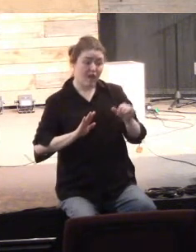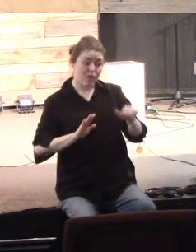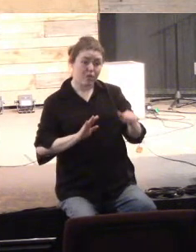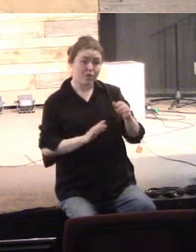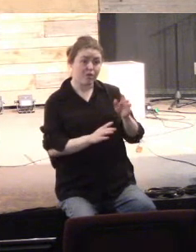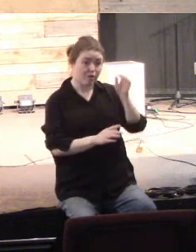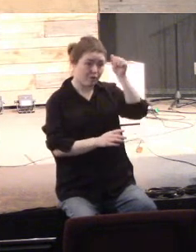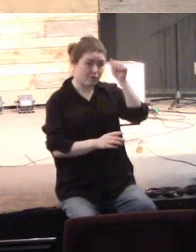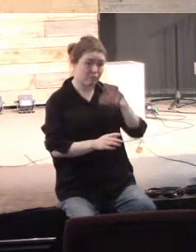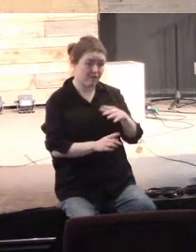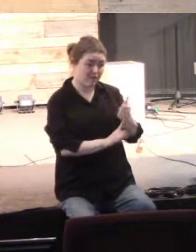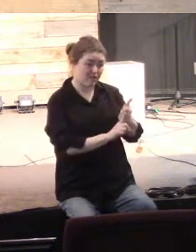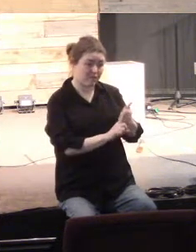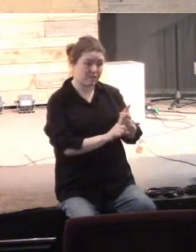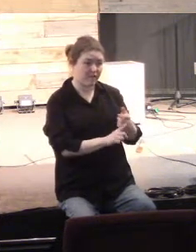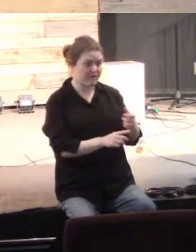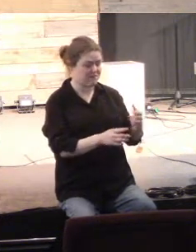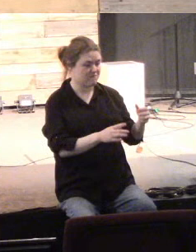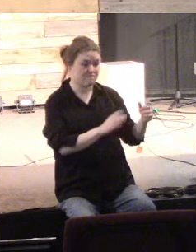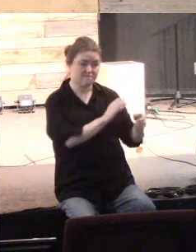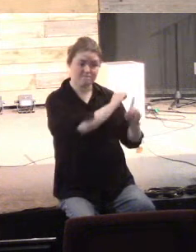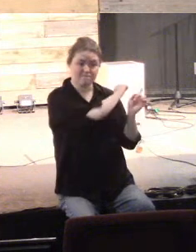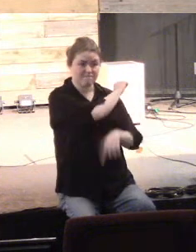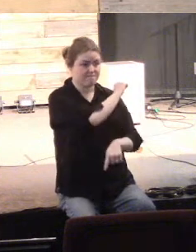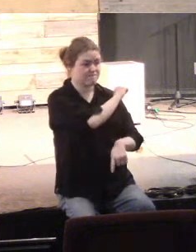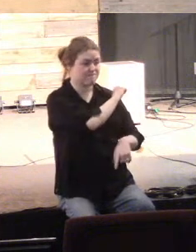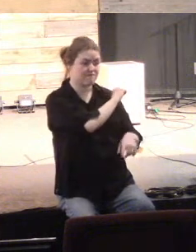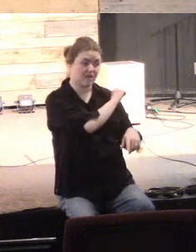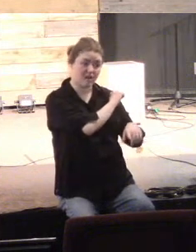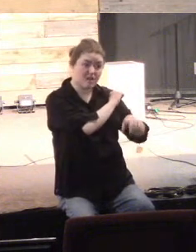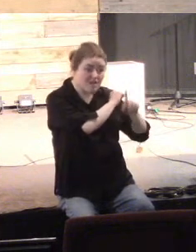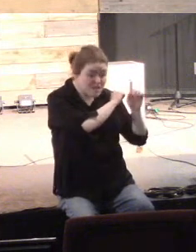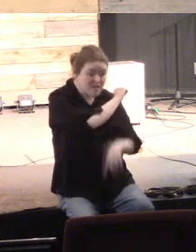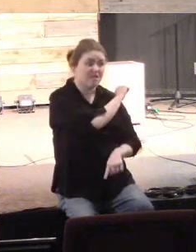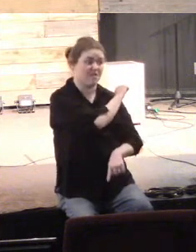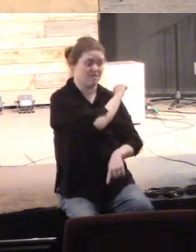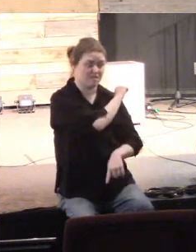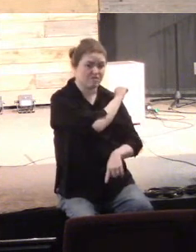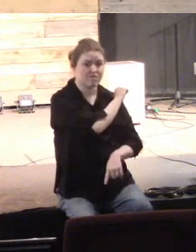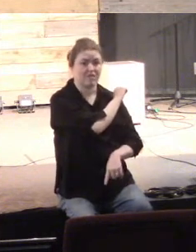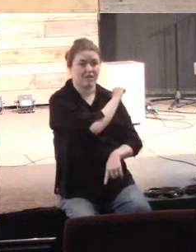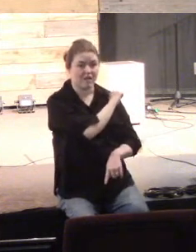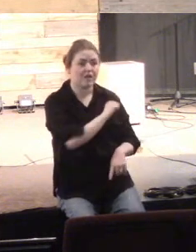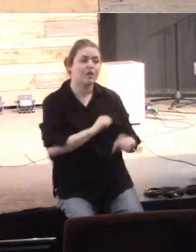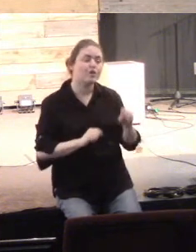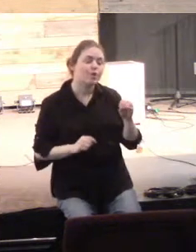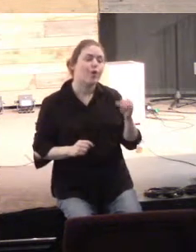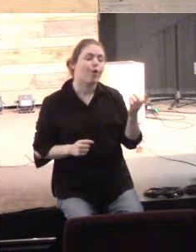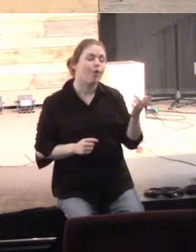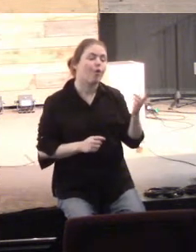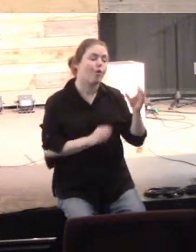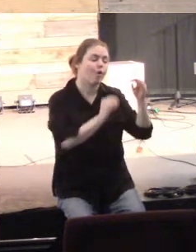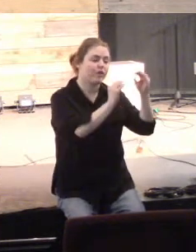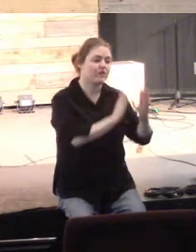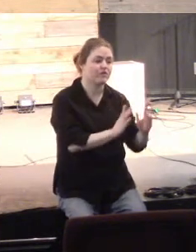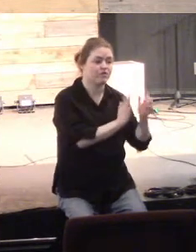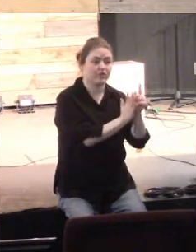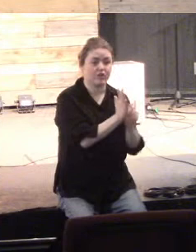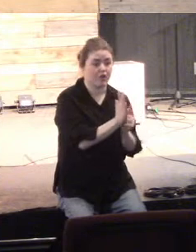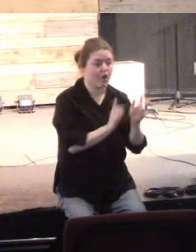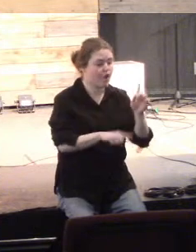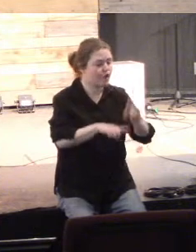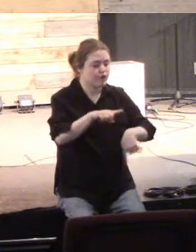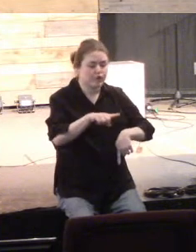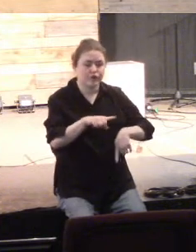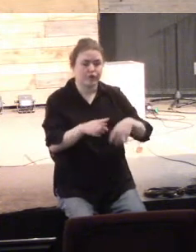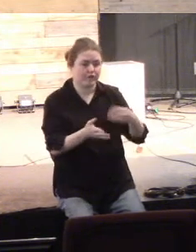And you think about it, he's saying, okay, the teachers of the law, they actually couldn't receive money from the treasury, actually, that was against the